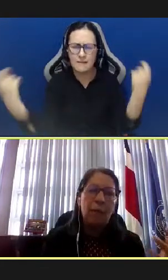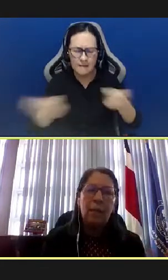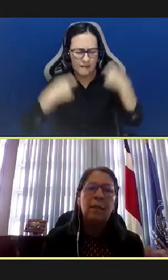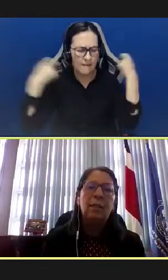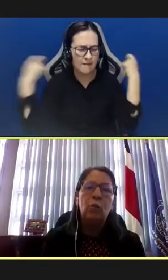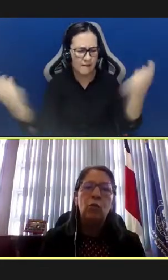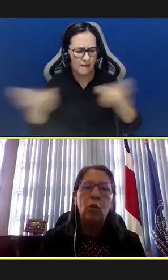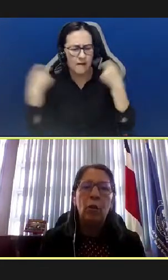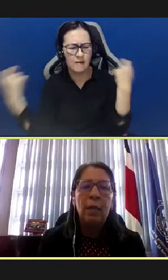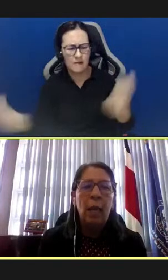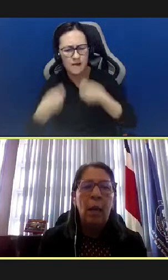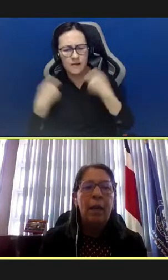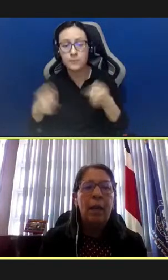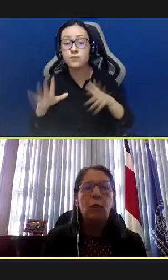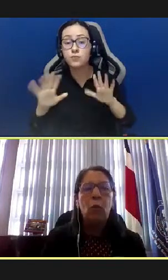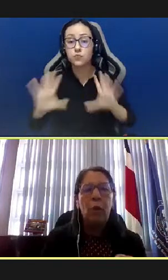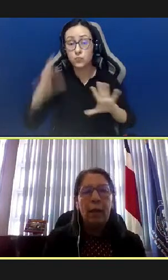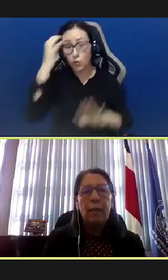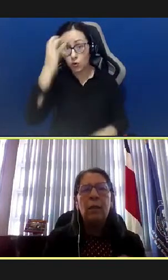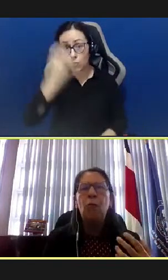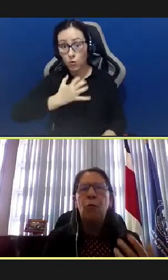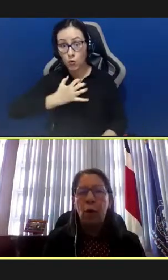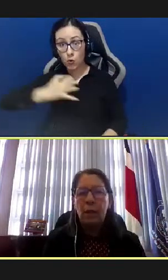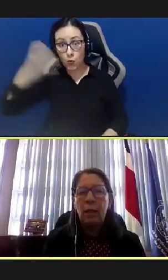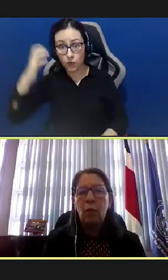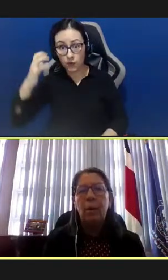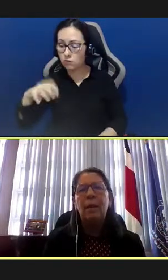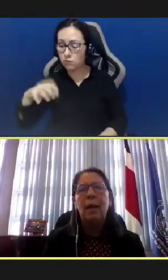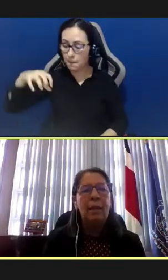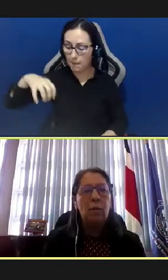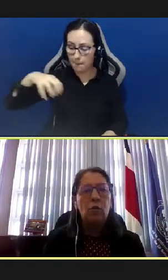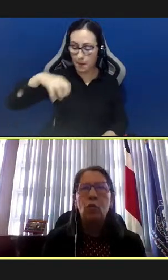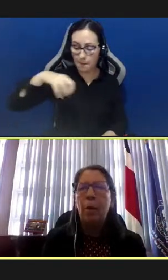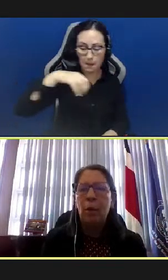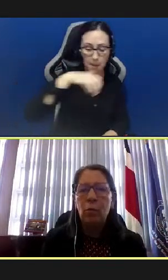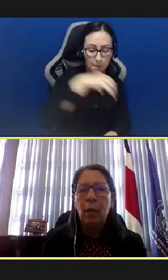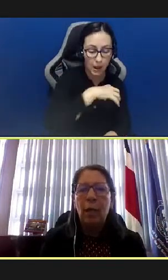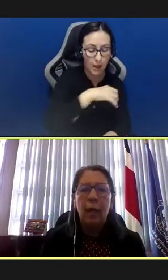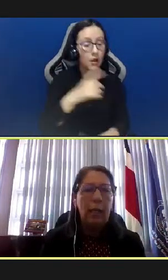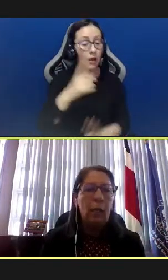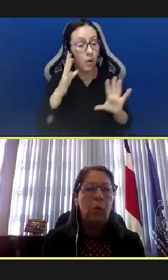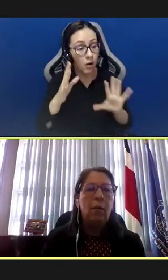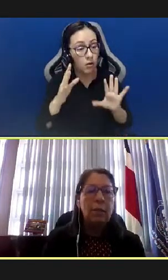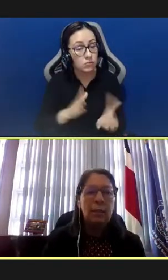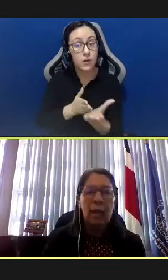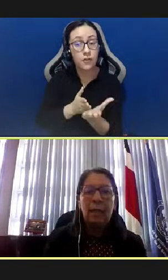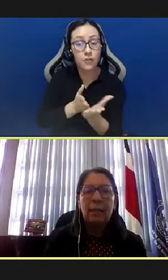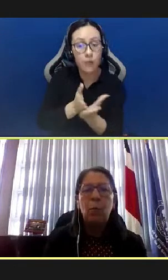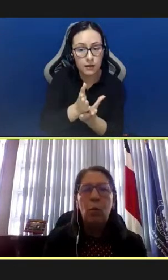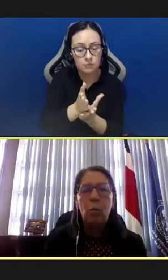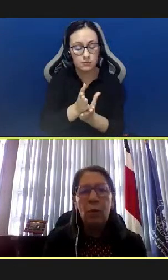large, as well as specific priority groups. Also,